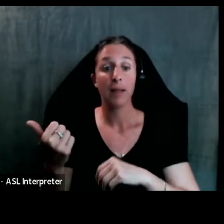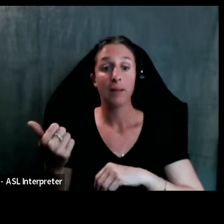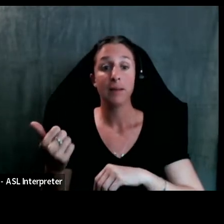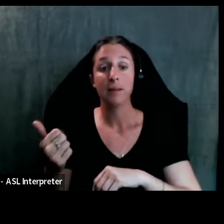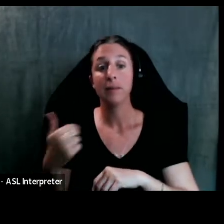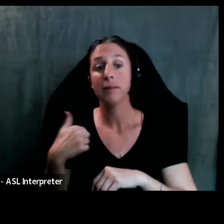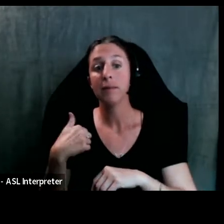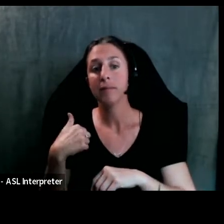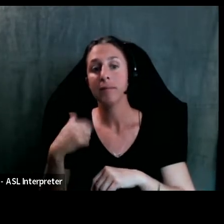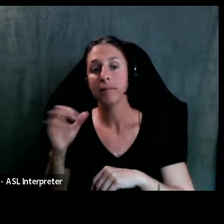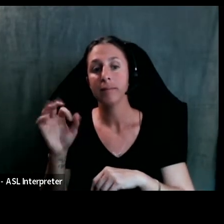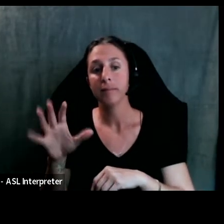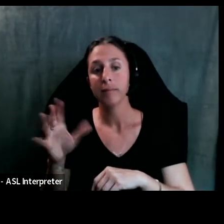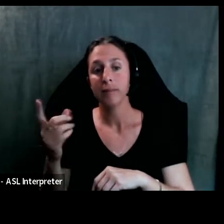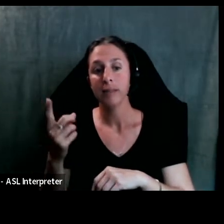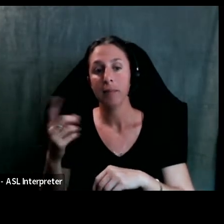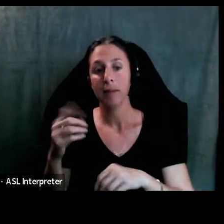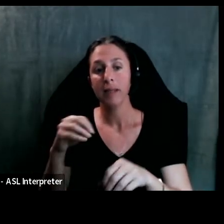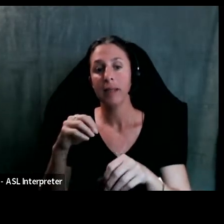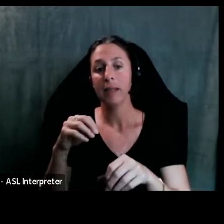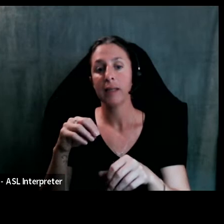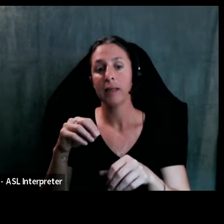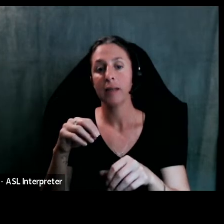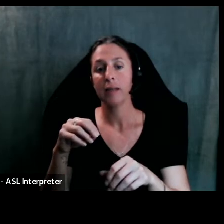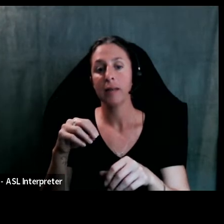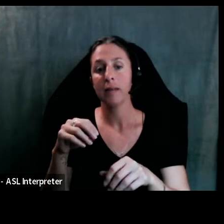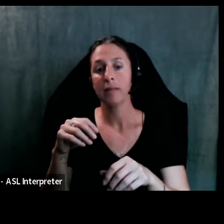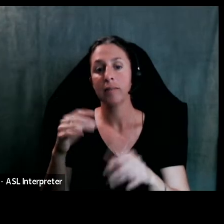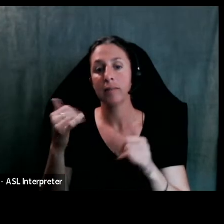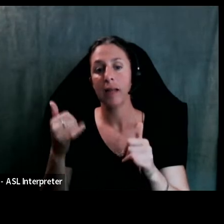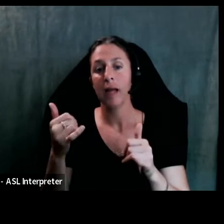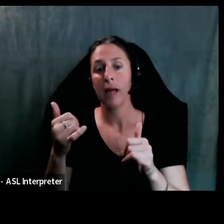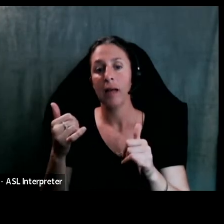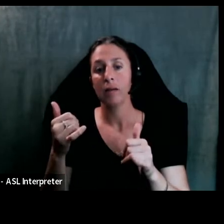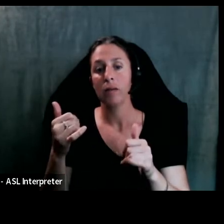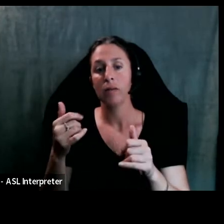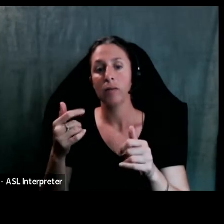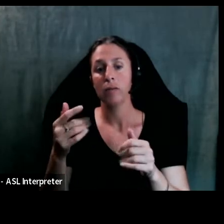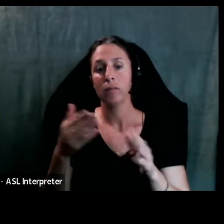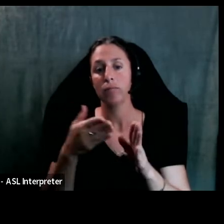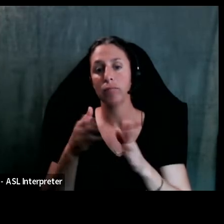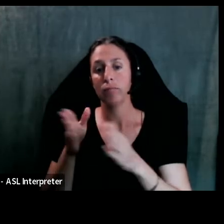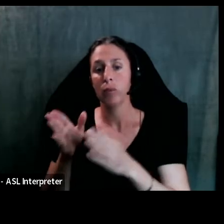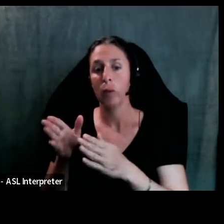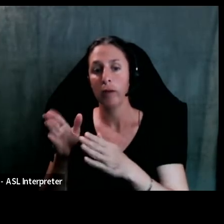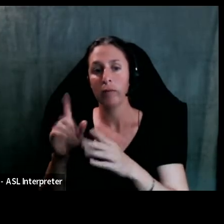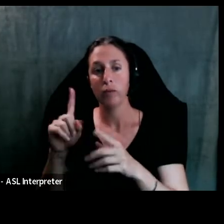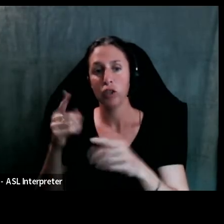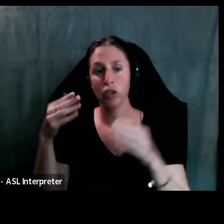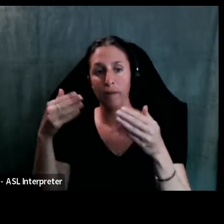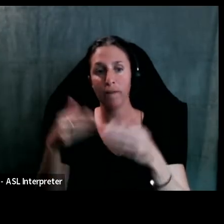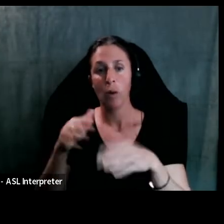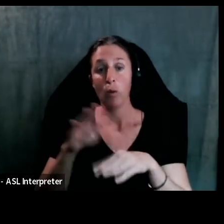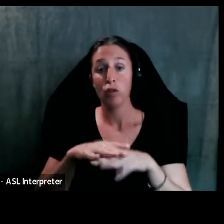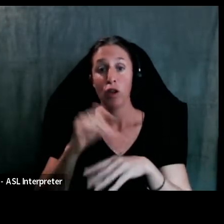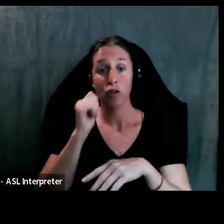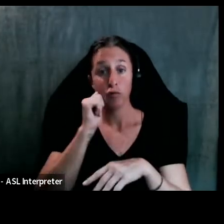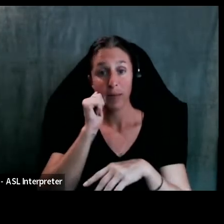ahead. In going away from just focusing on race,